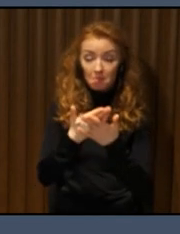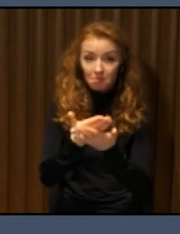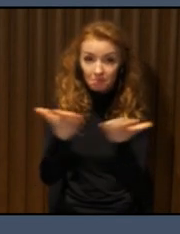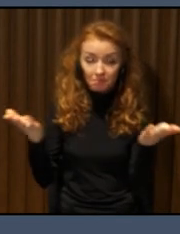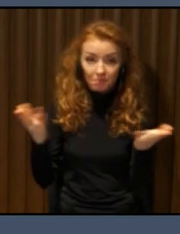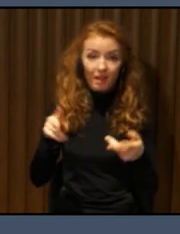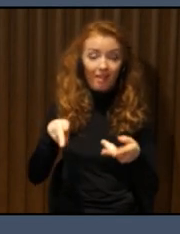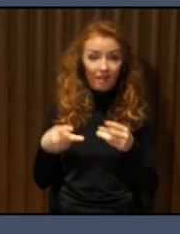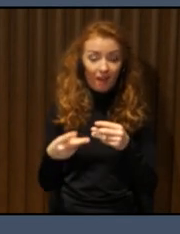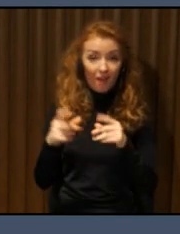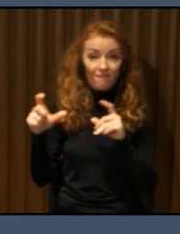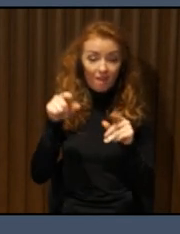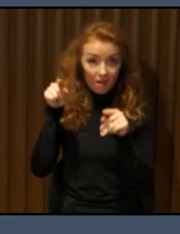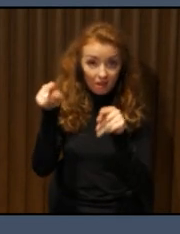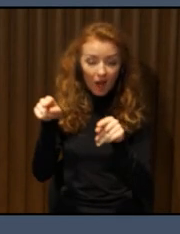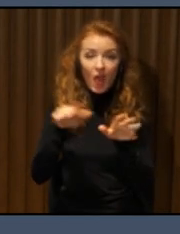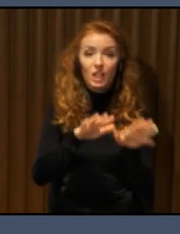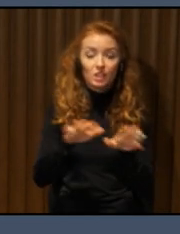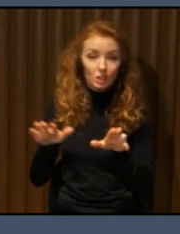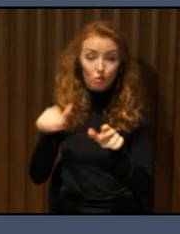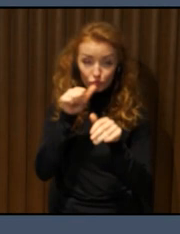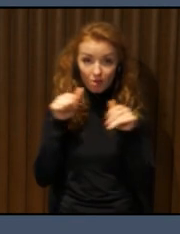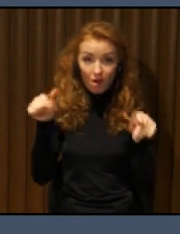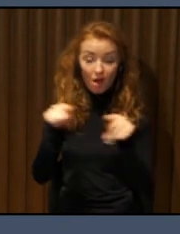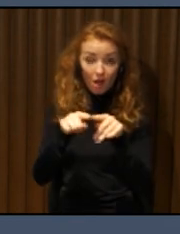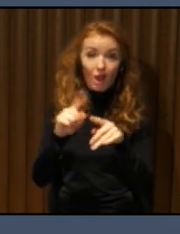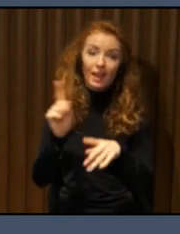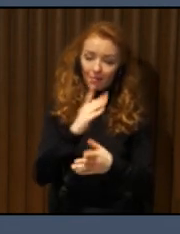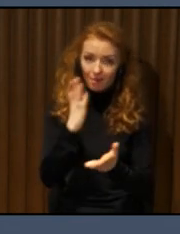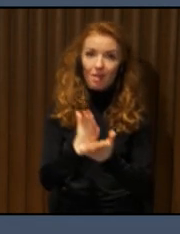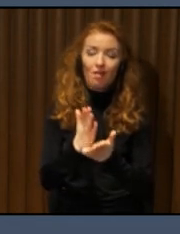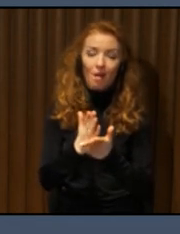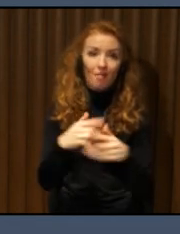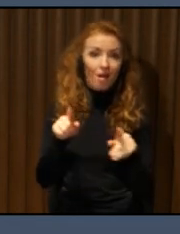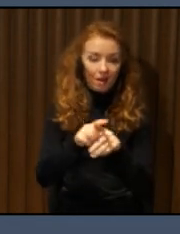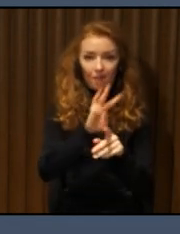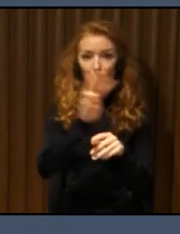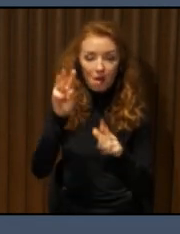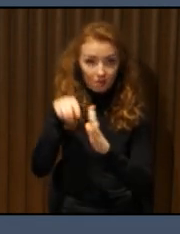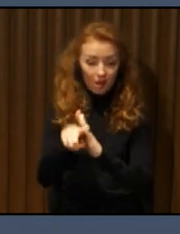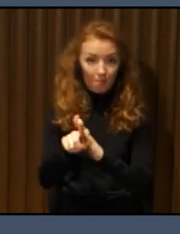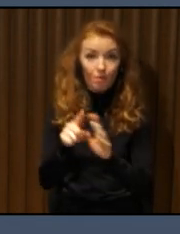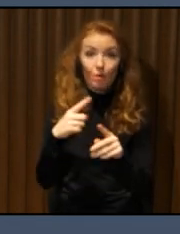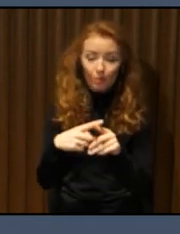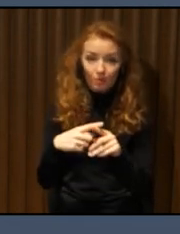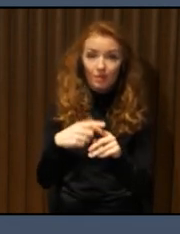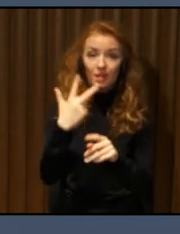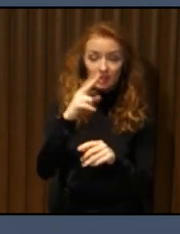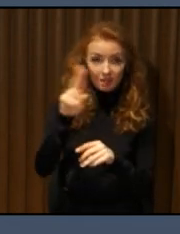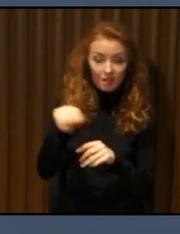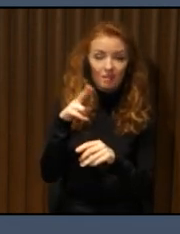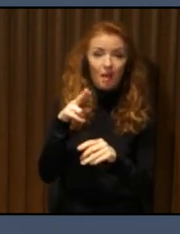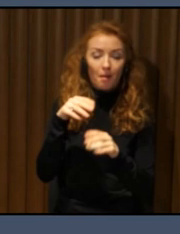new models are available for download from the project's website, disables.com, and 3D printing anywhere in the world. So